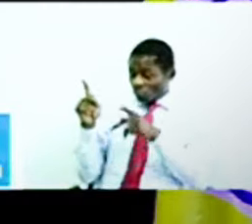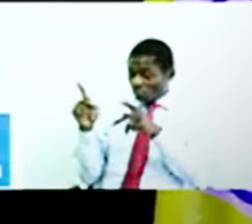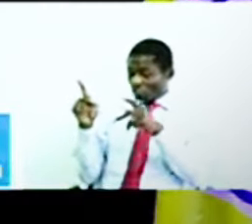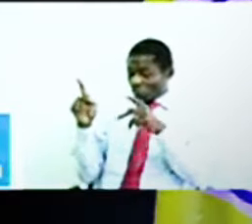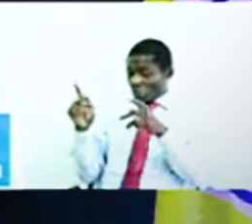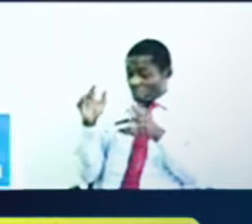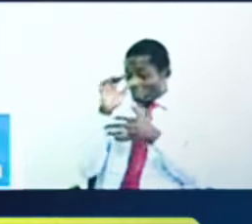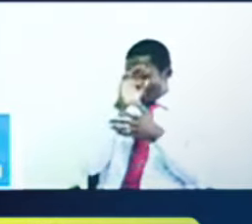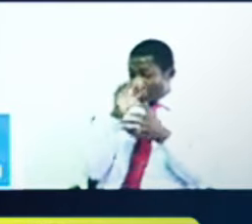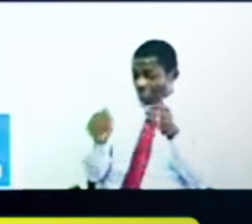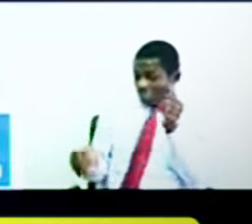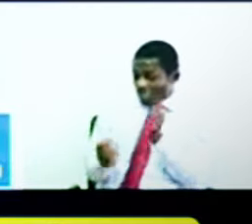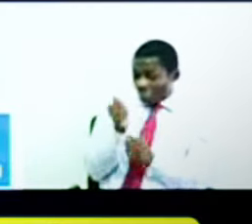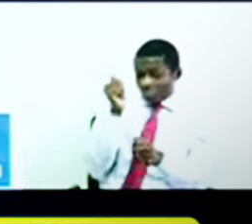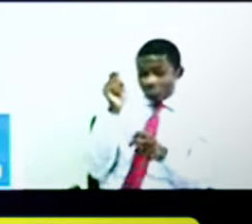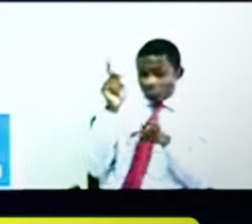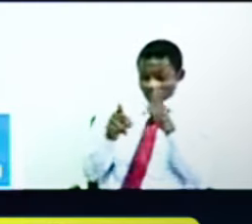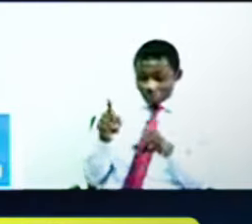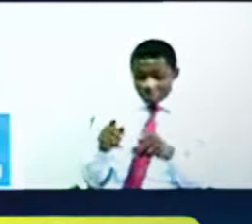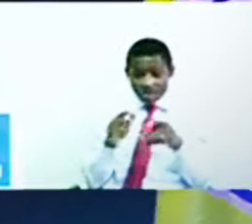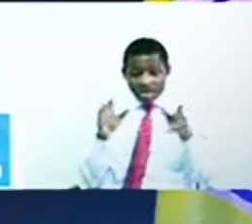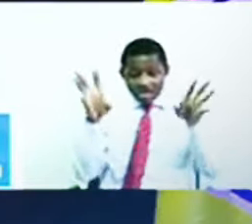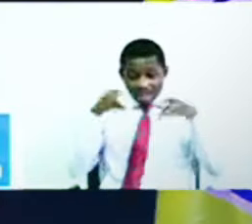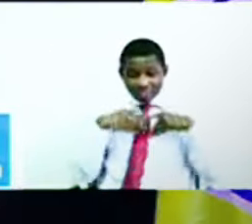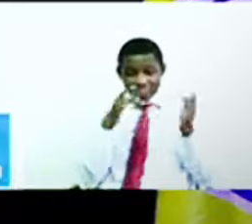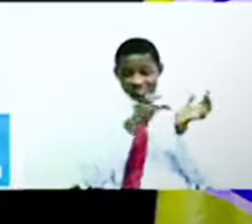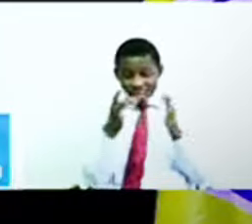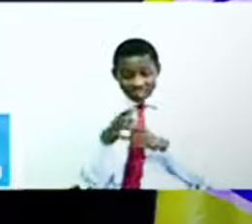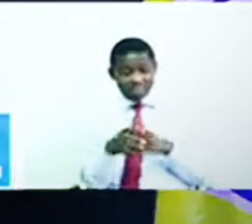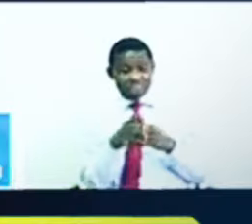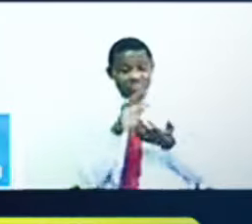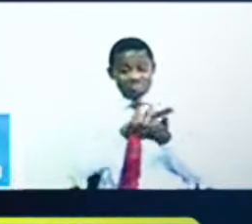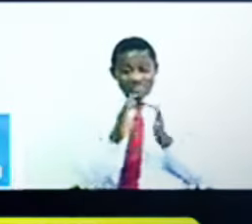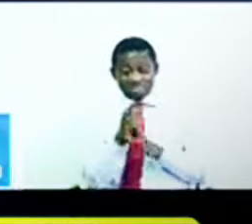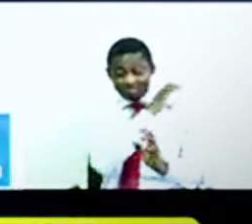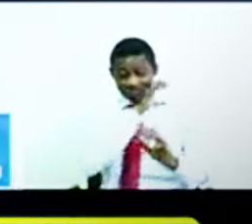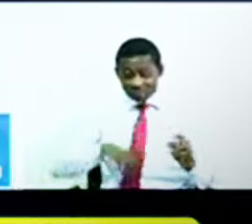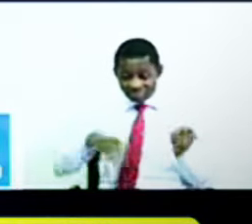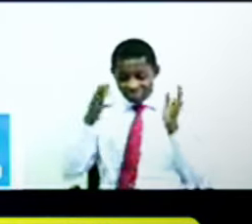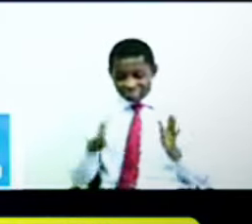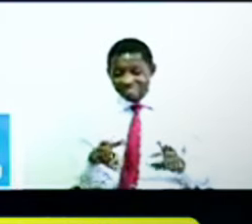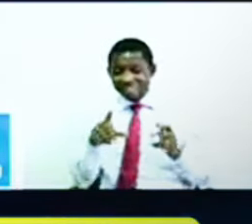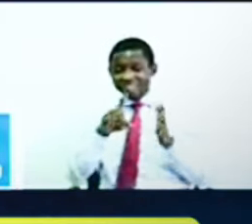is something does not allow us to break free from the